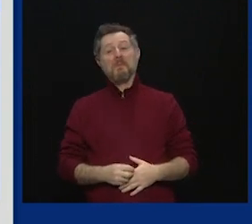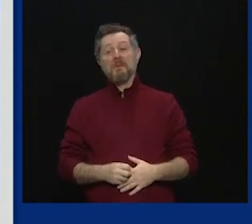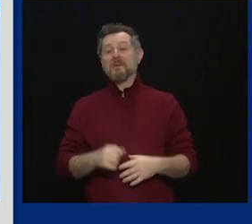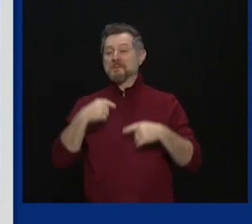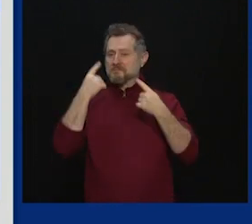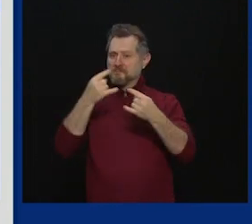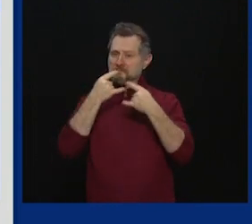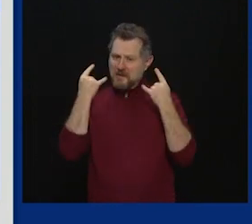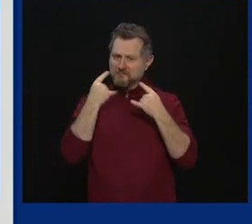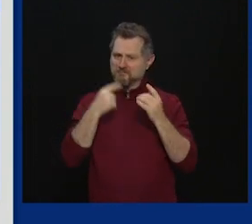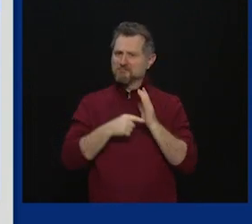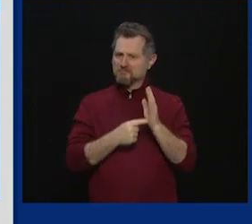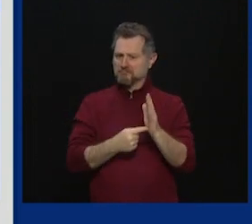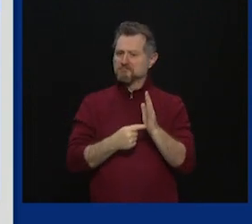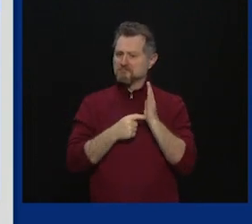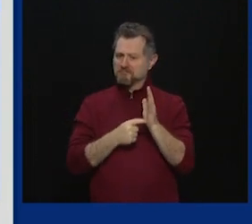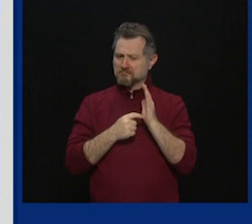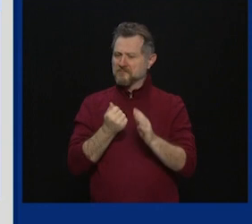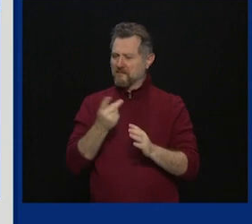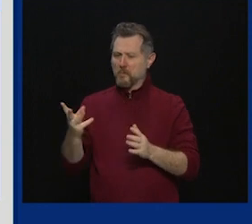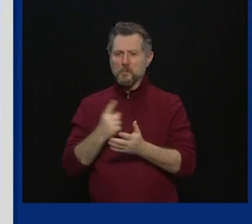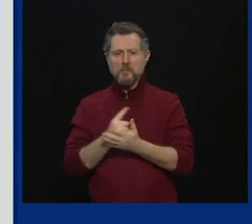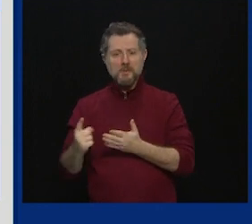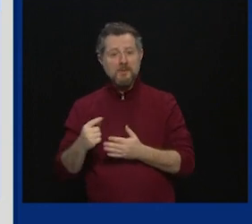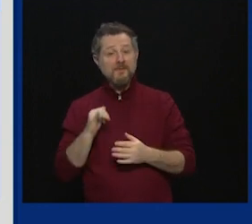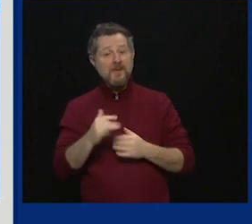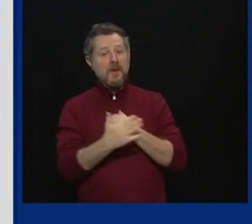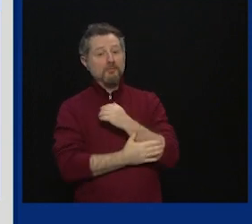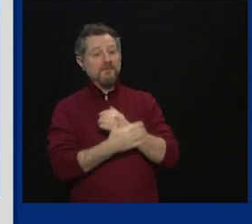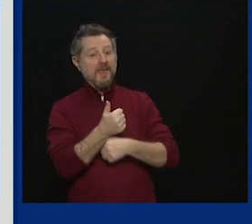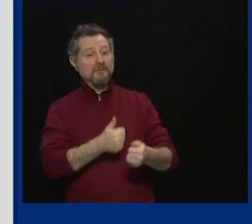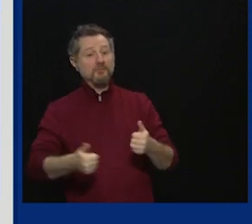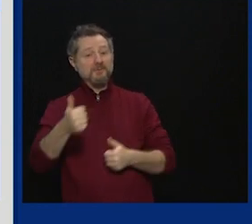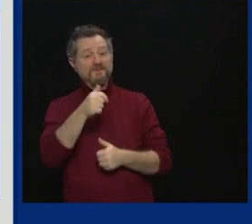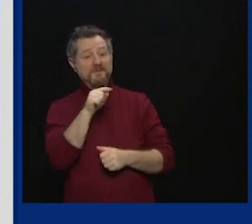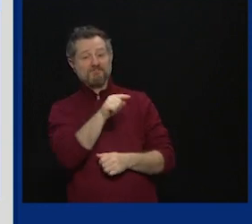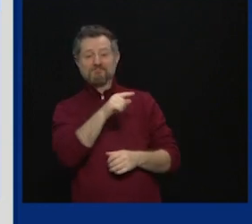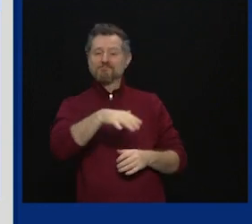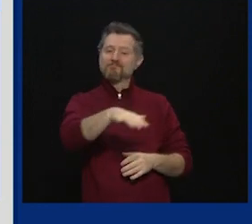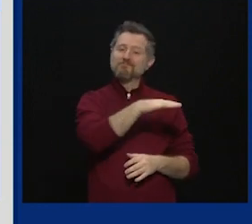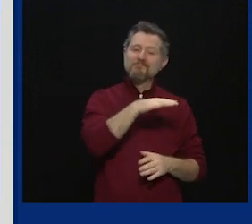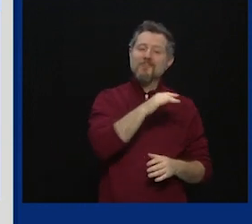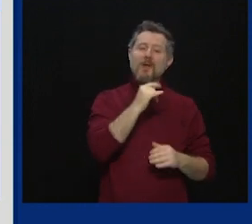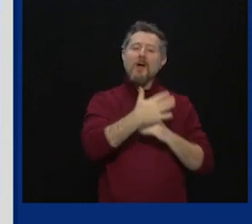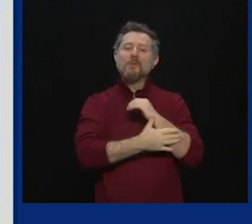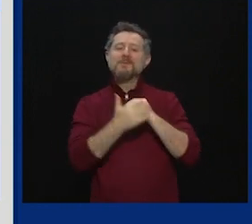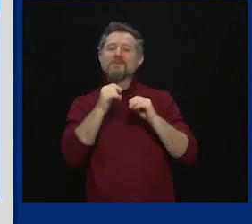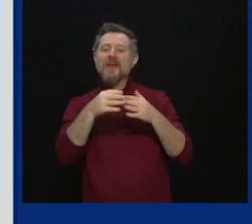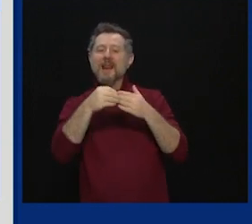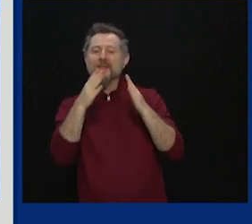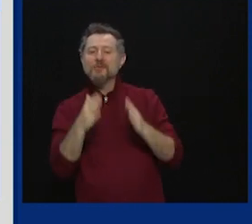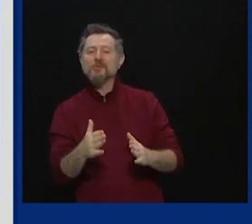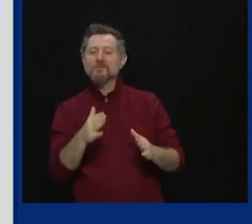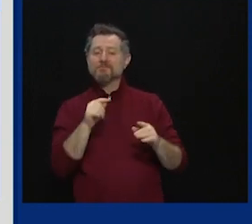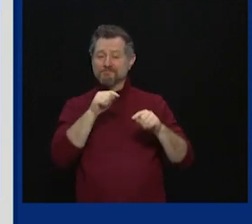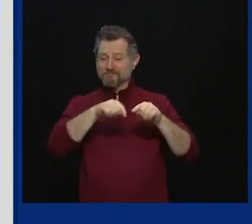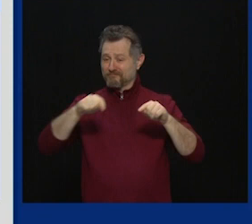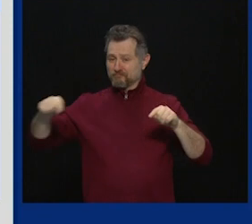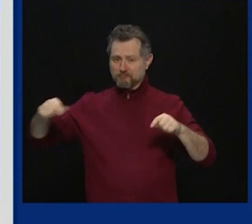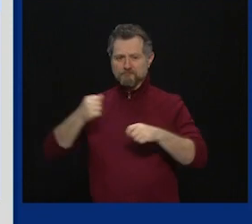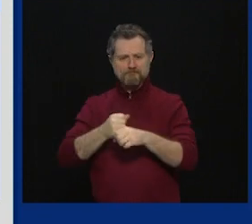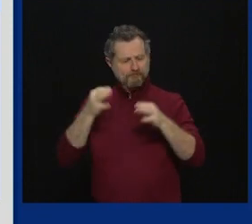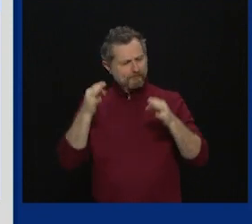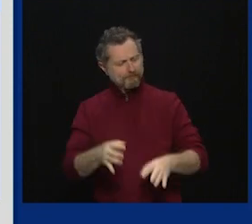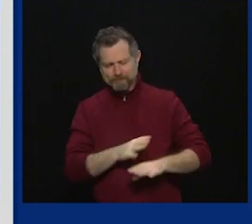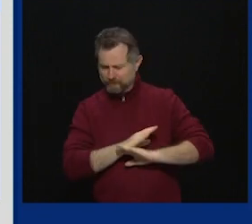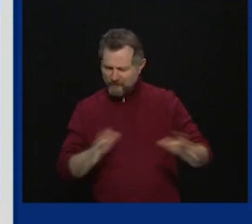of weeks. Again, I thank County Executive Mark Polenkar. I thank the other county leaders who've stepped up to do this on their own. And they are certainly appreciative